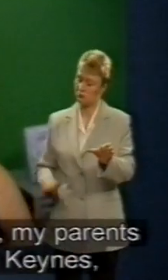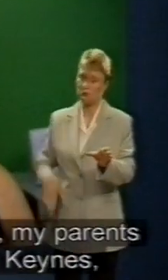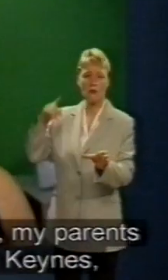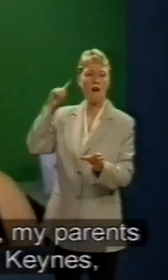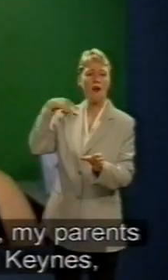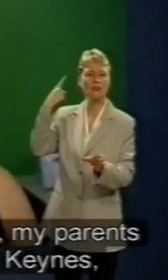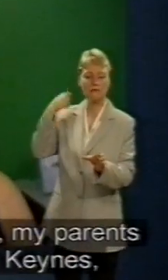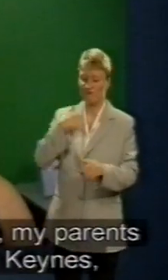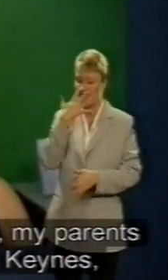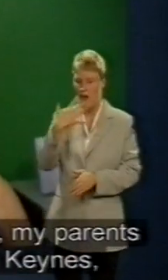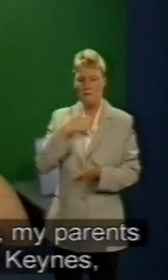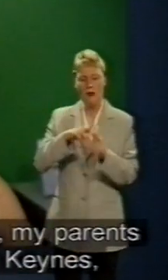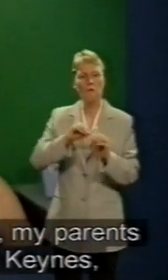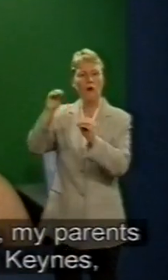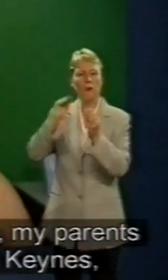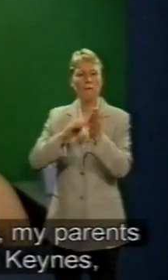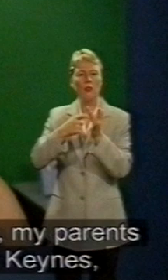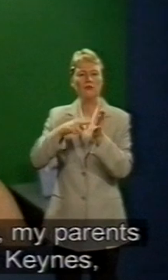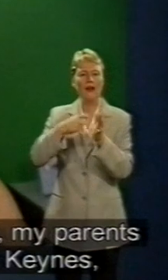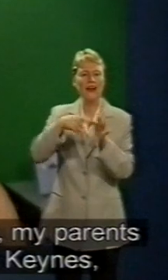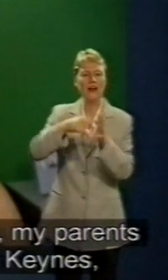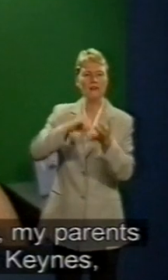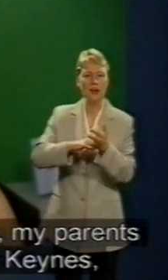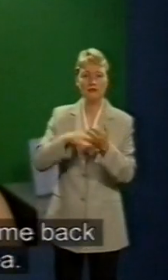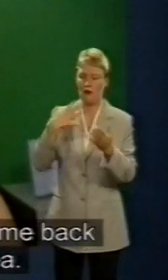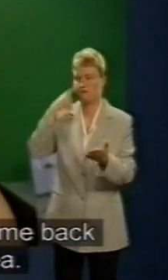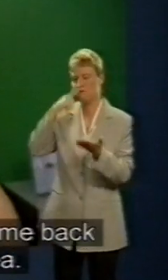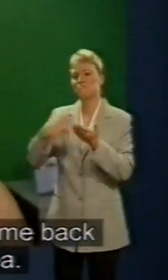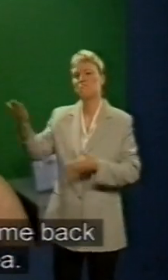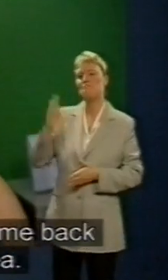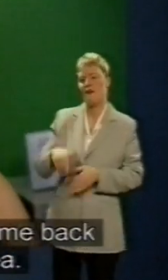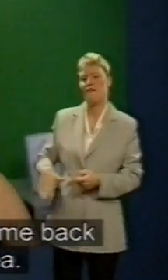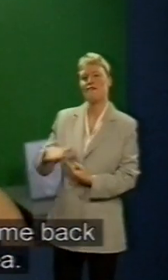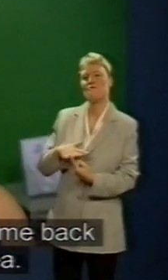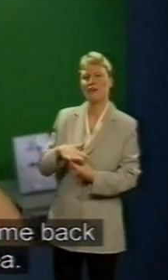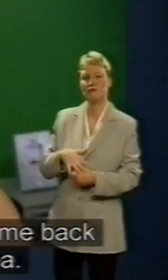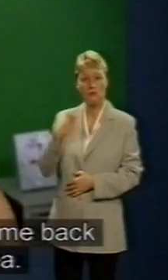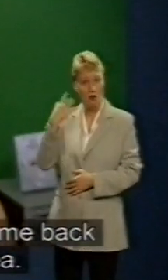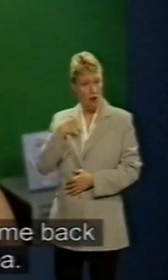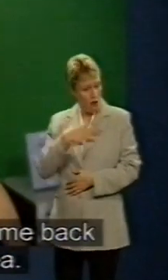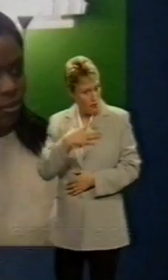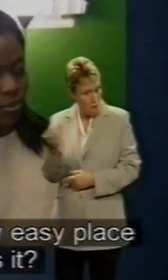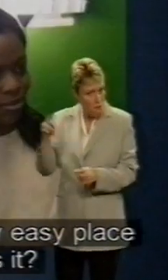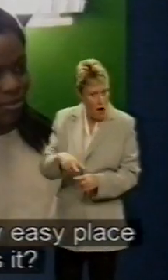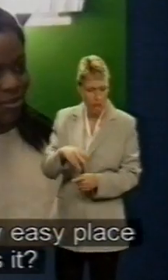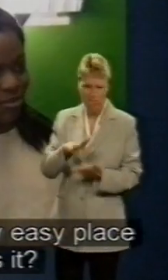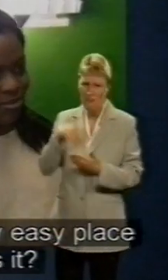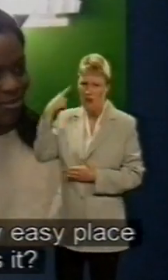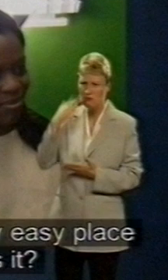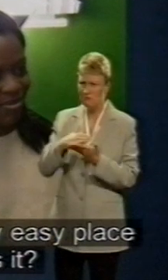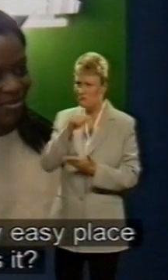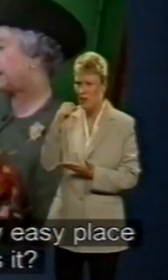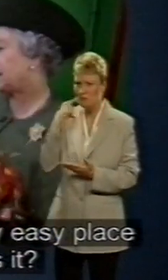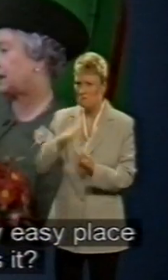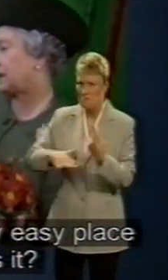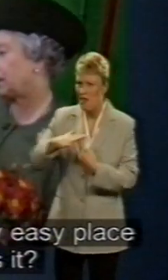but when I was 5, my parents moved to Milton Keynes, and now I've come back to the area. So you've come back to... Yeah. Because London's not